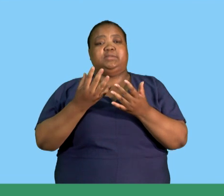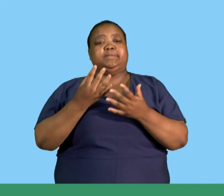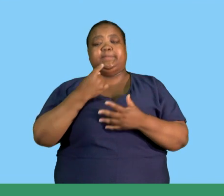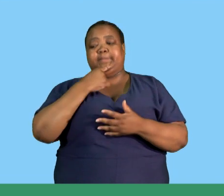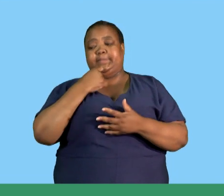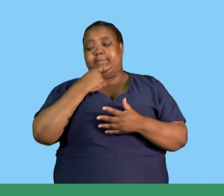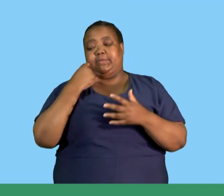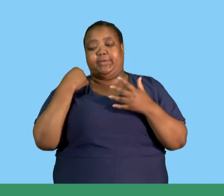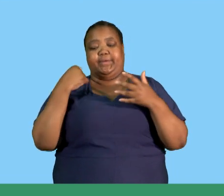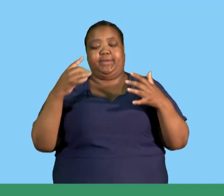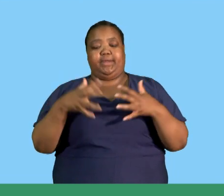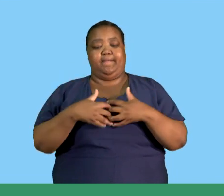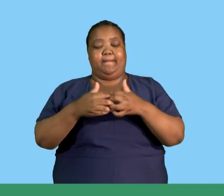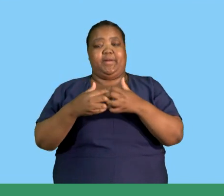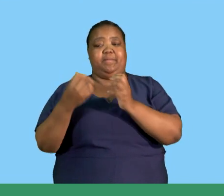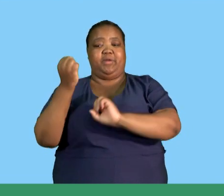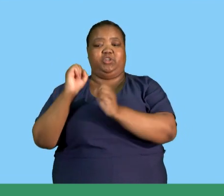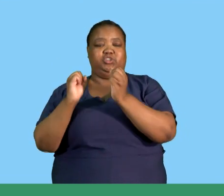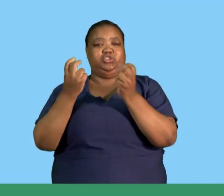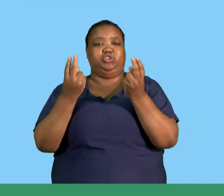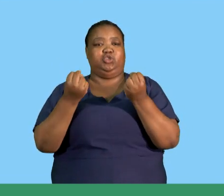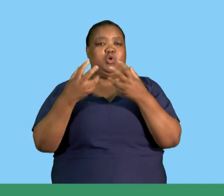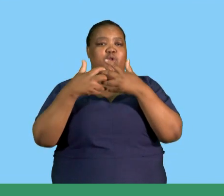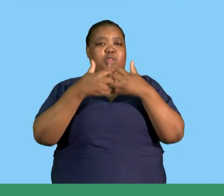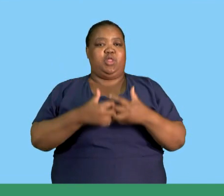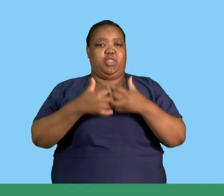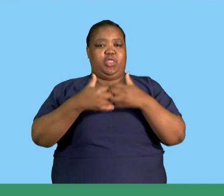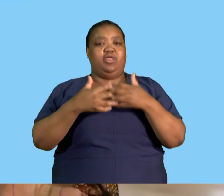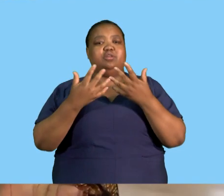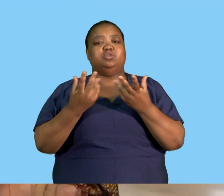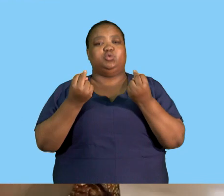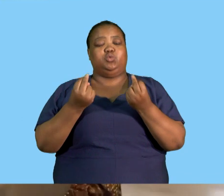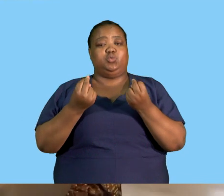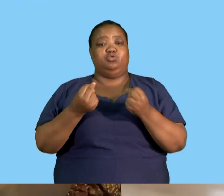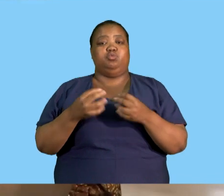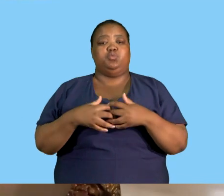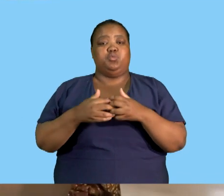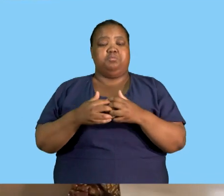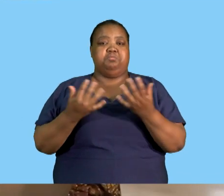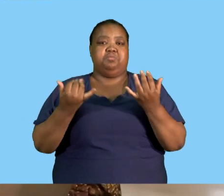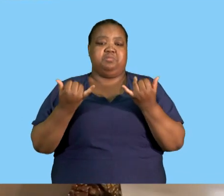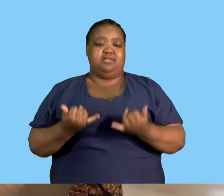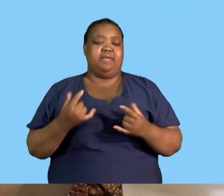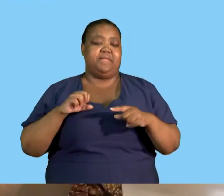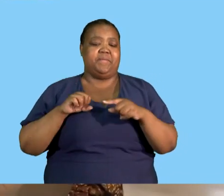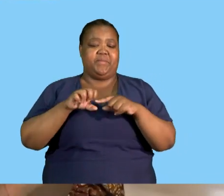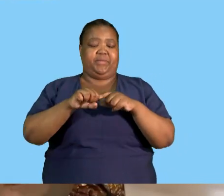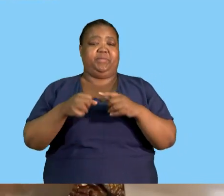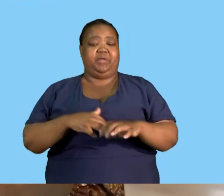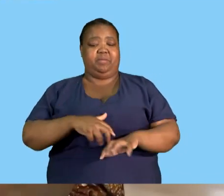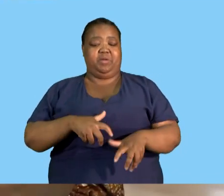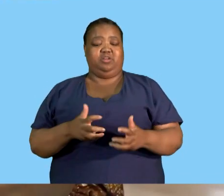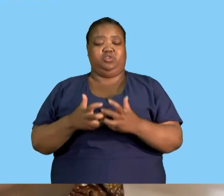innovations in the new machinery. So meaning something is changing here that we are unable to keep up with. So what could that